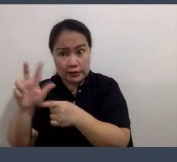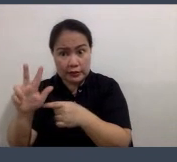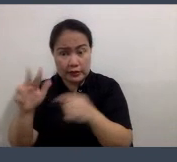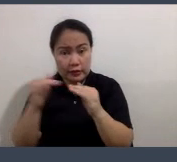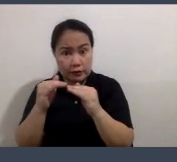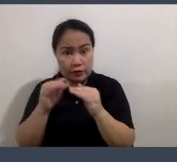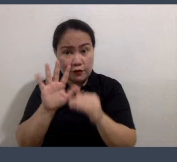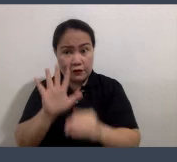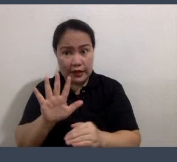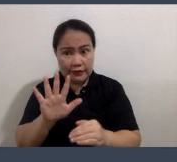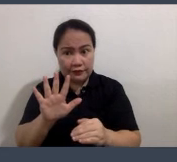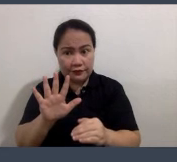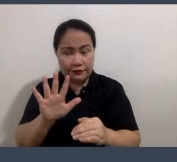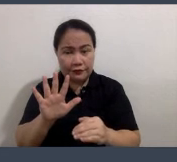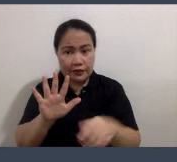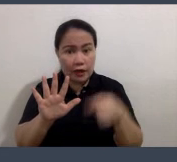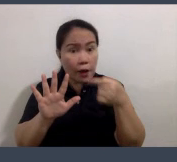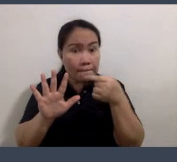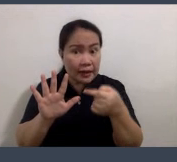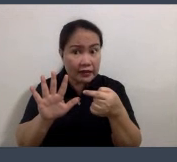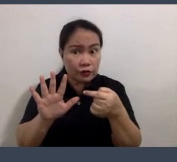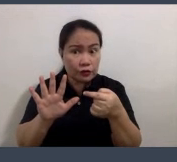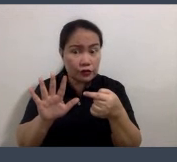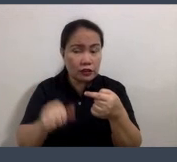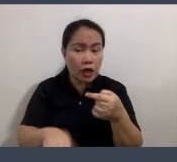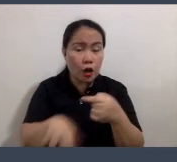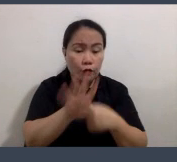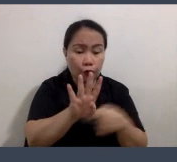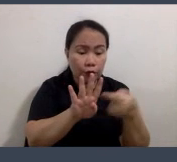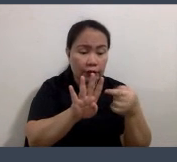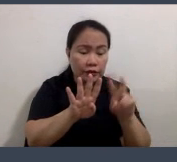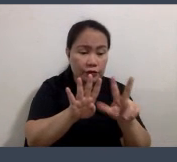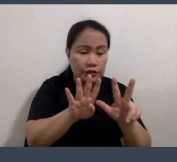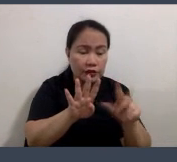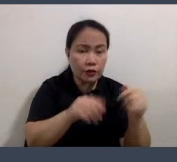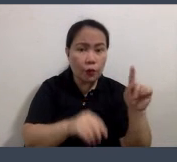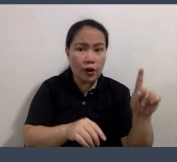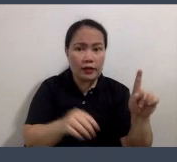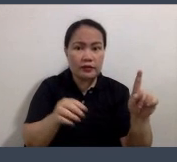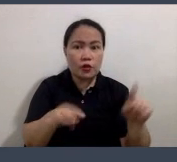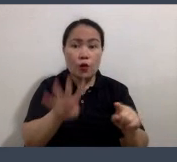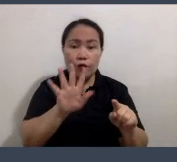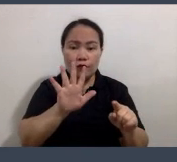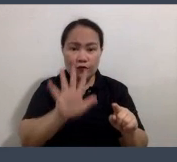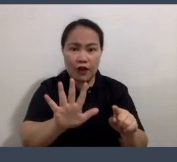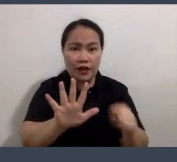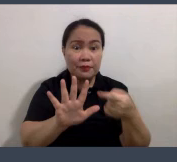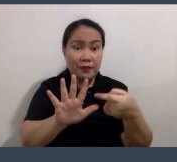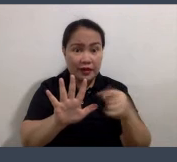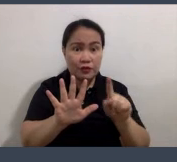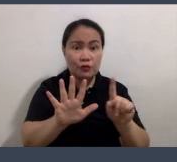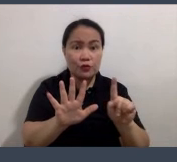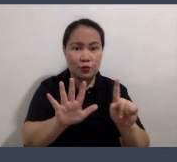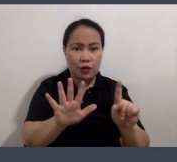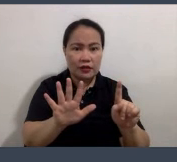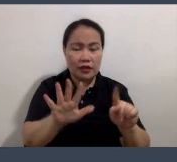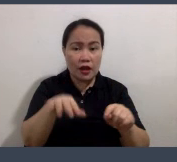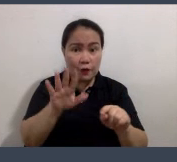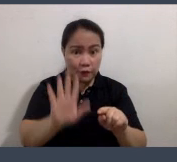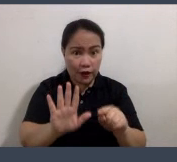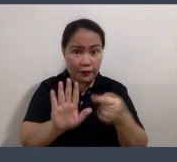2 plus 3, that is 5. And then, 4 minus 3, that is 1. Ito. So, let